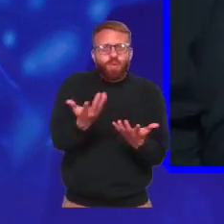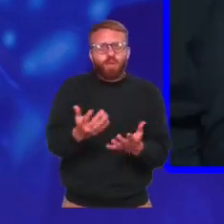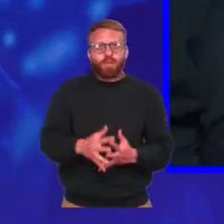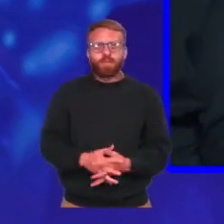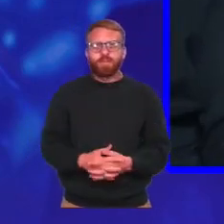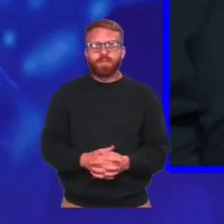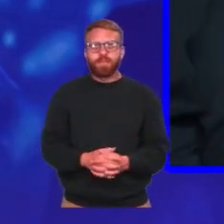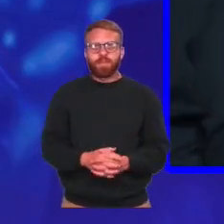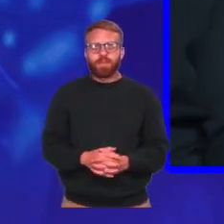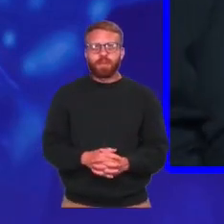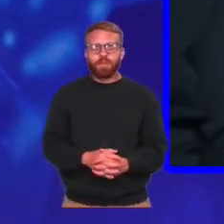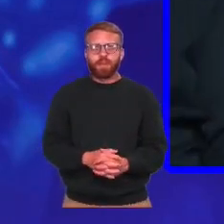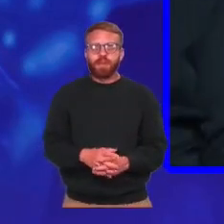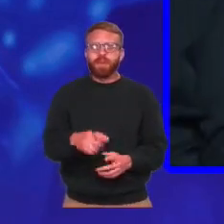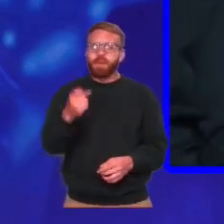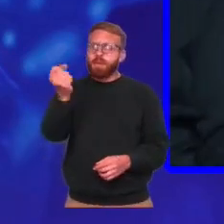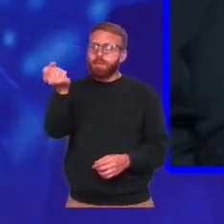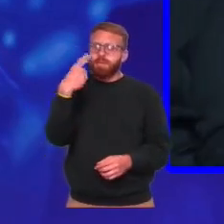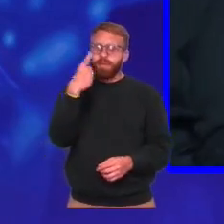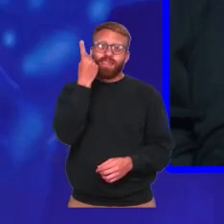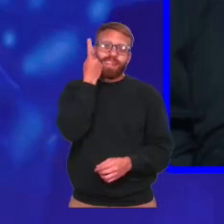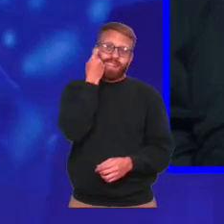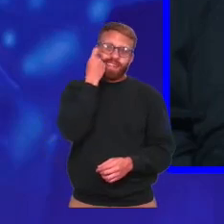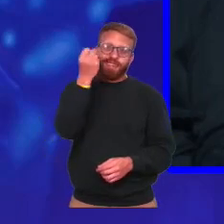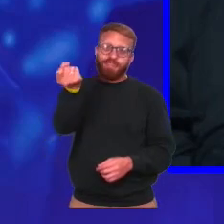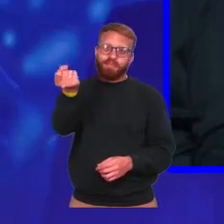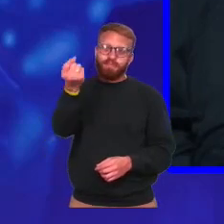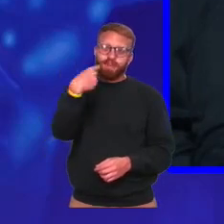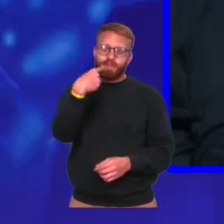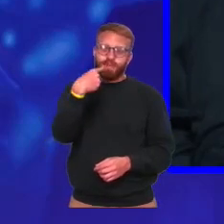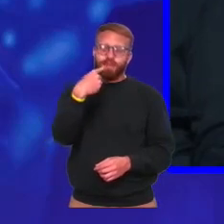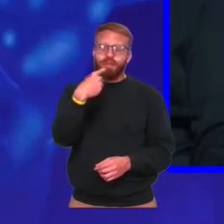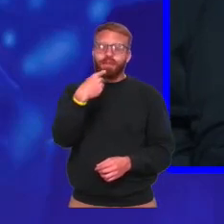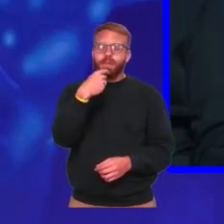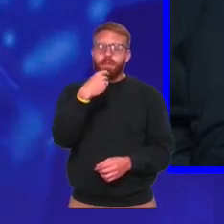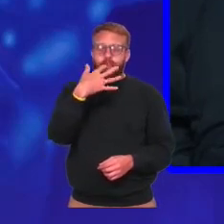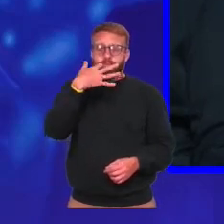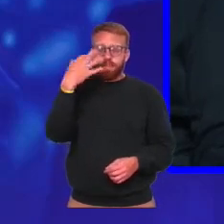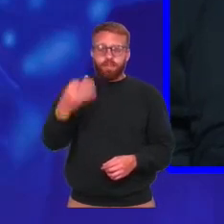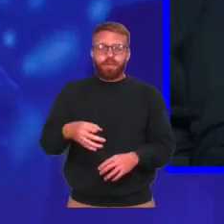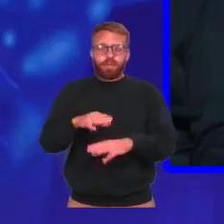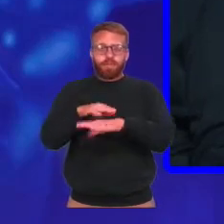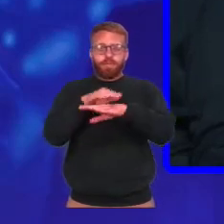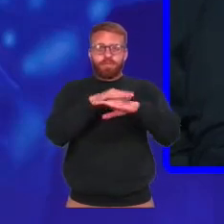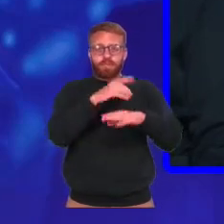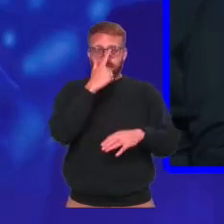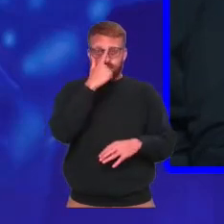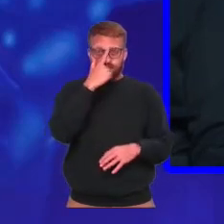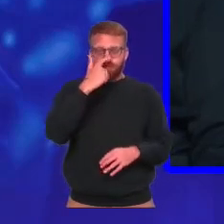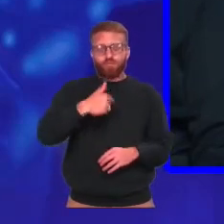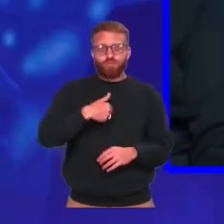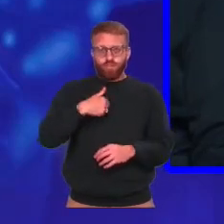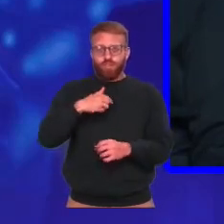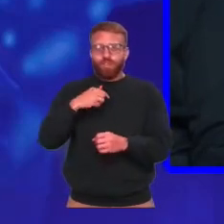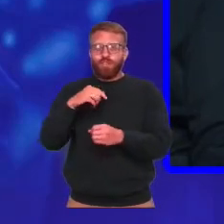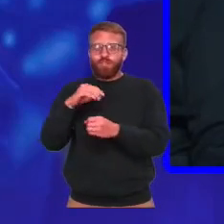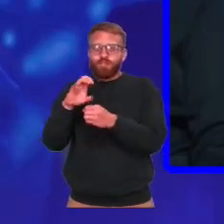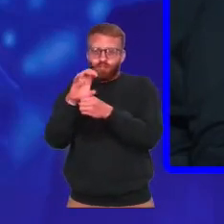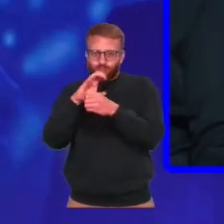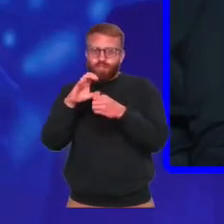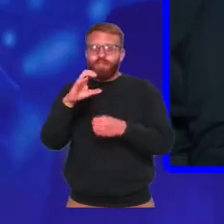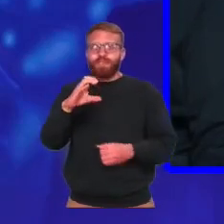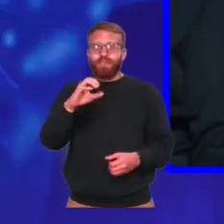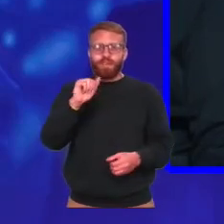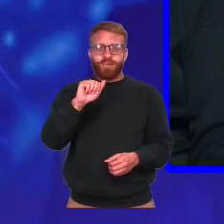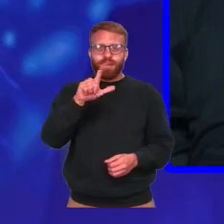up yesterday at the Mixer event, is that I am based in Silicon Valley in California, and the average